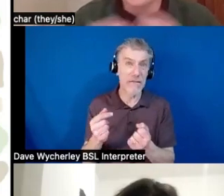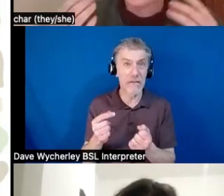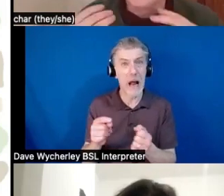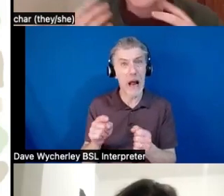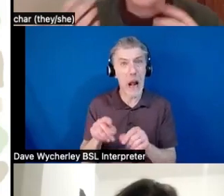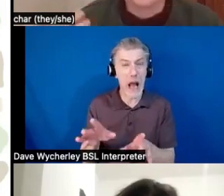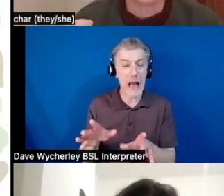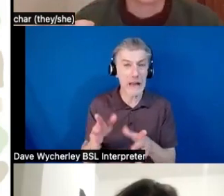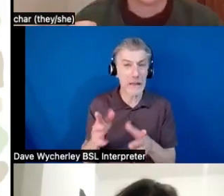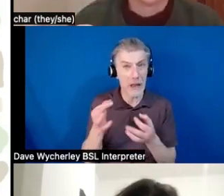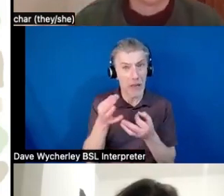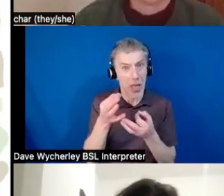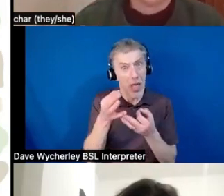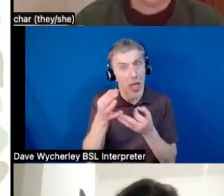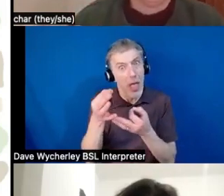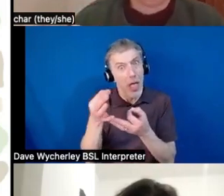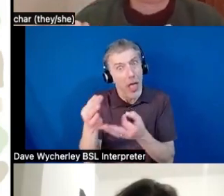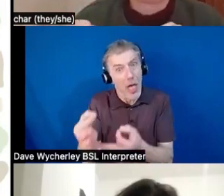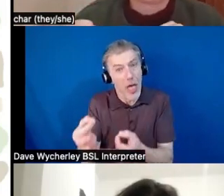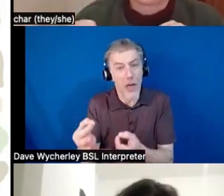expectations of the body and the mind.